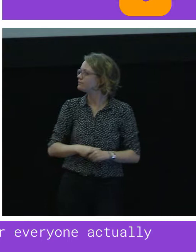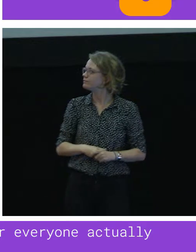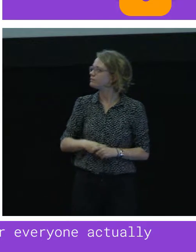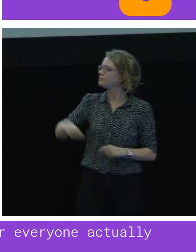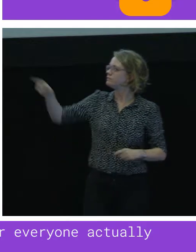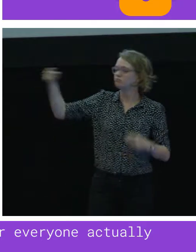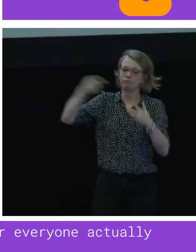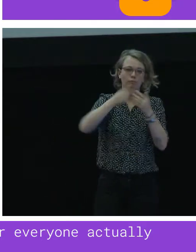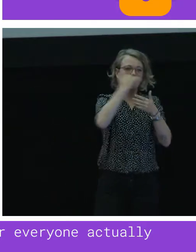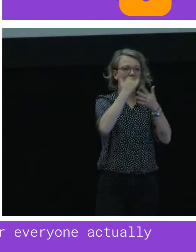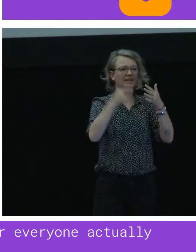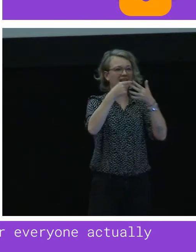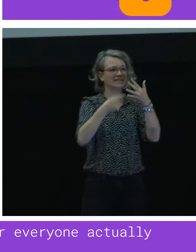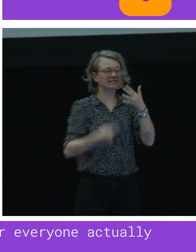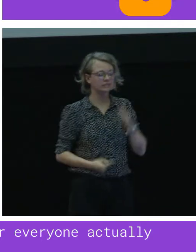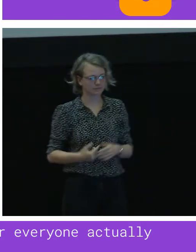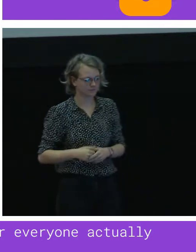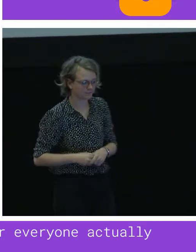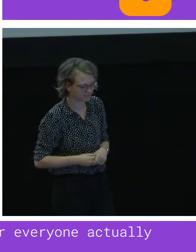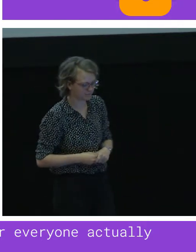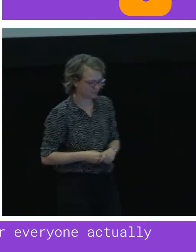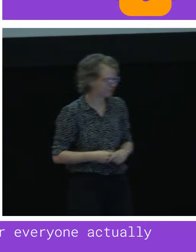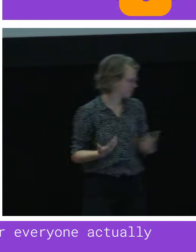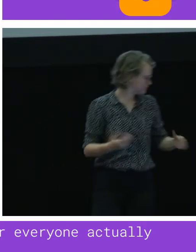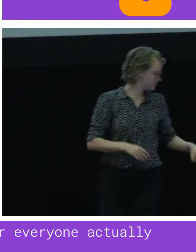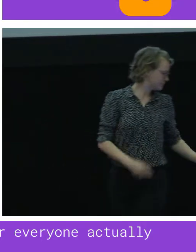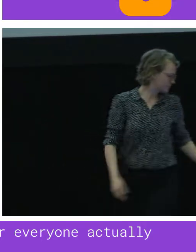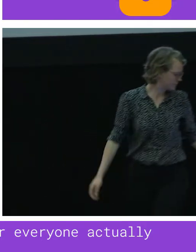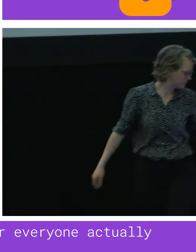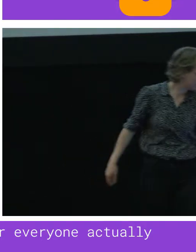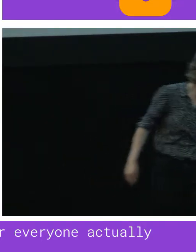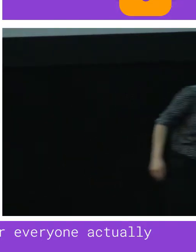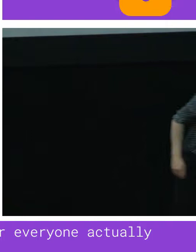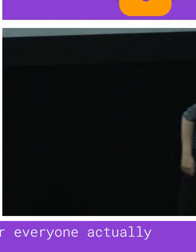line. Use bulleted lists.